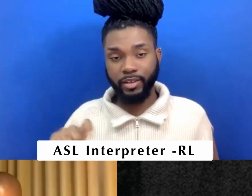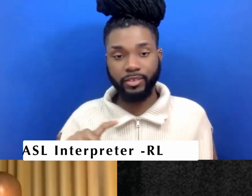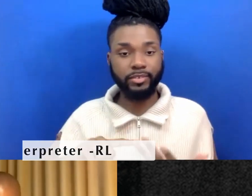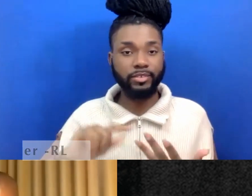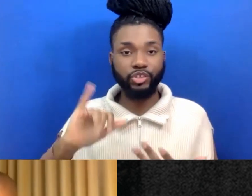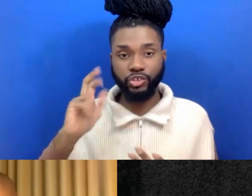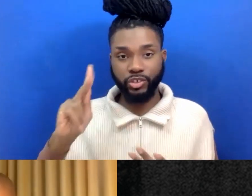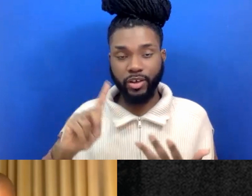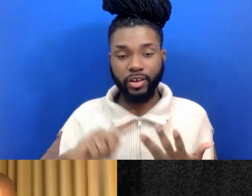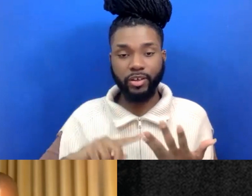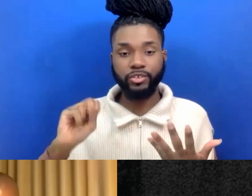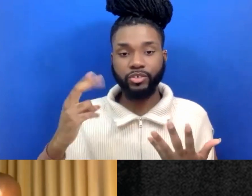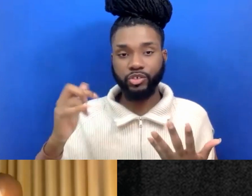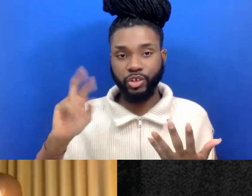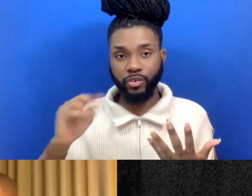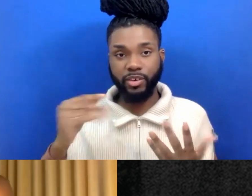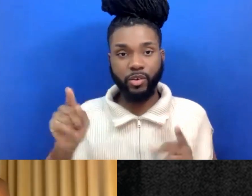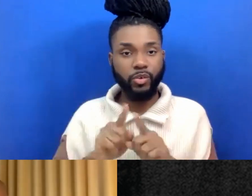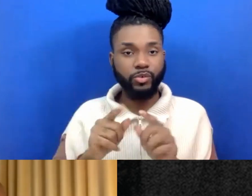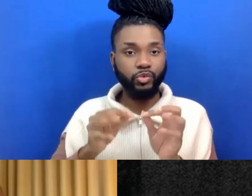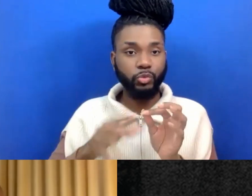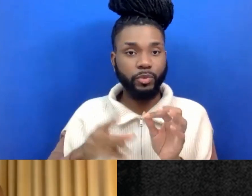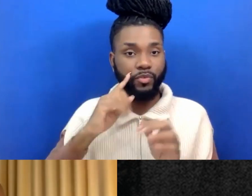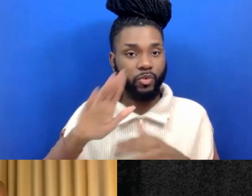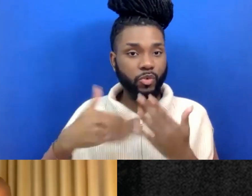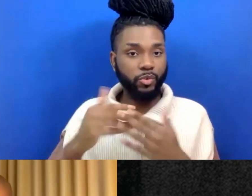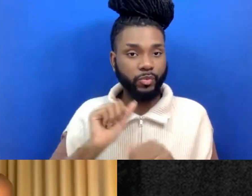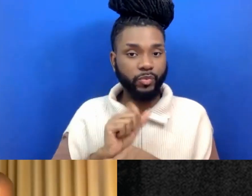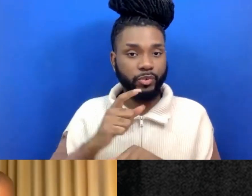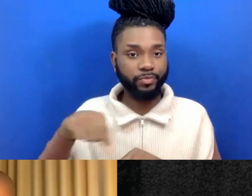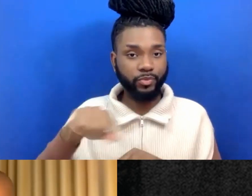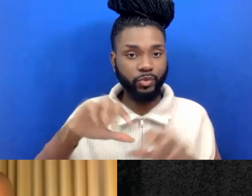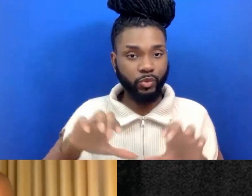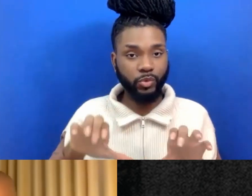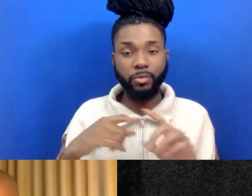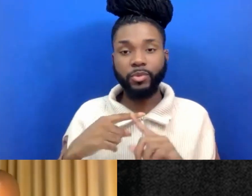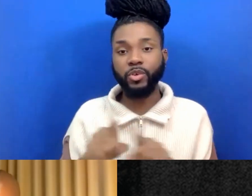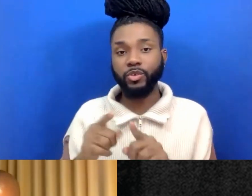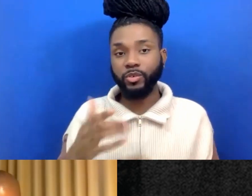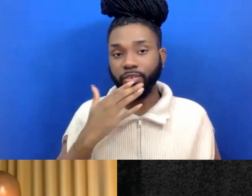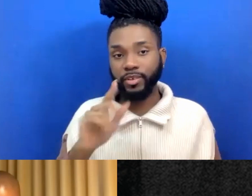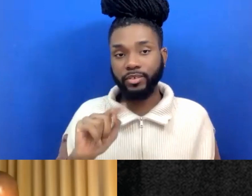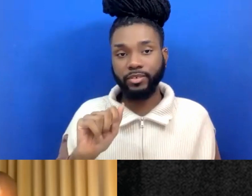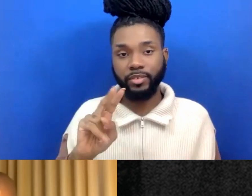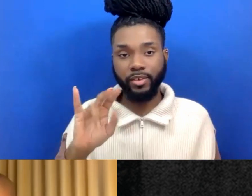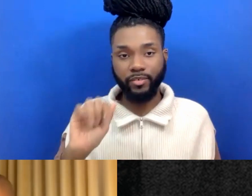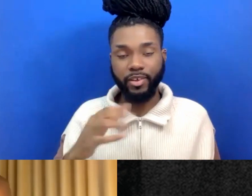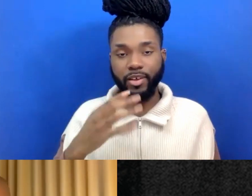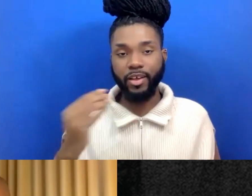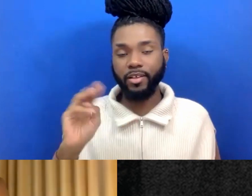and to the ASL interpreters for all of the work that you're doing. And also thanks to Tavia and to Michael. It's good to